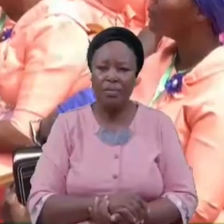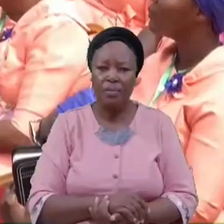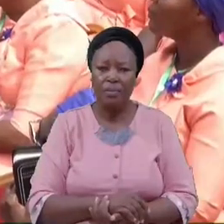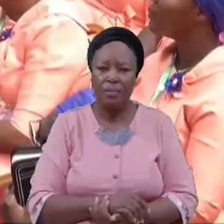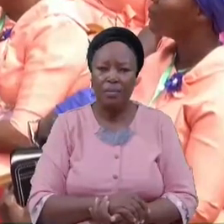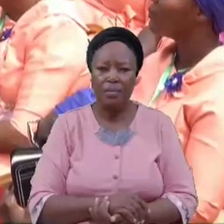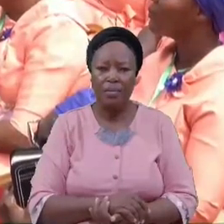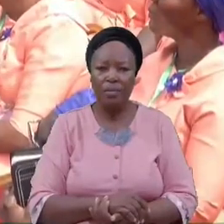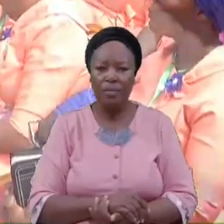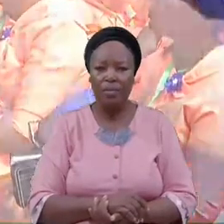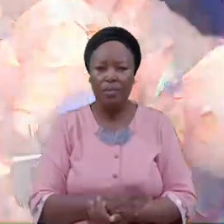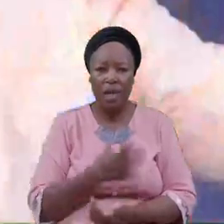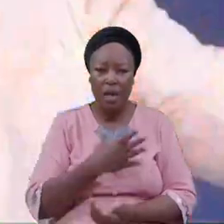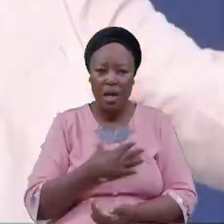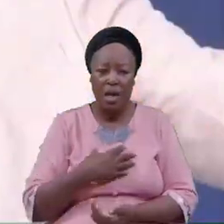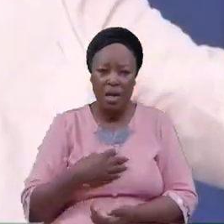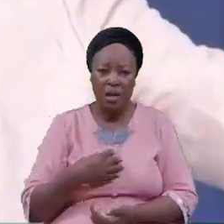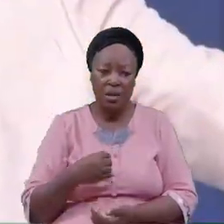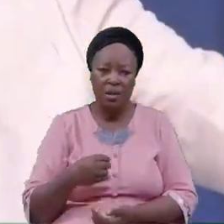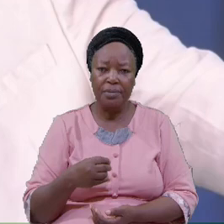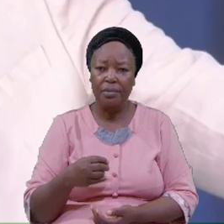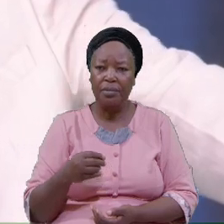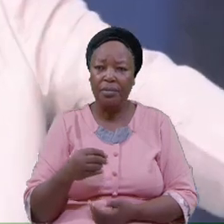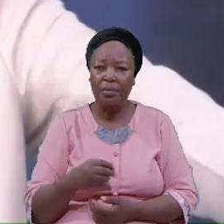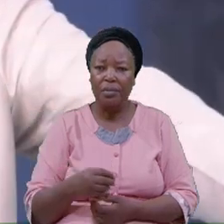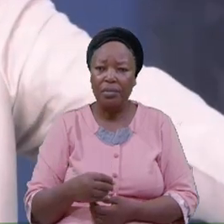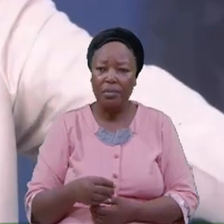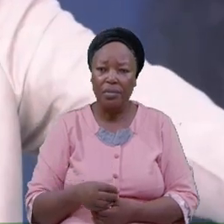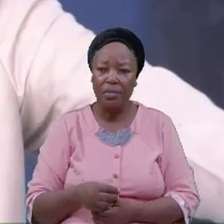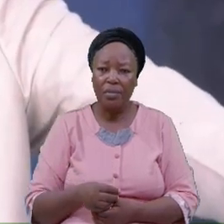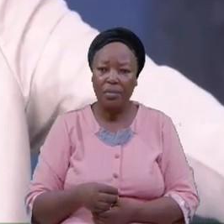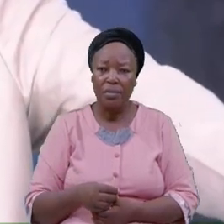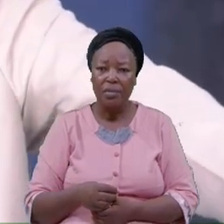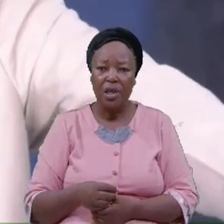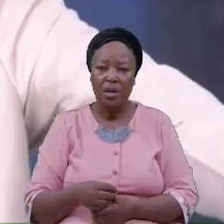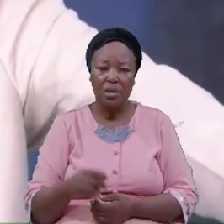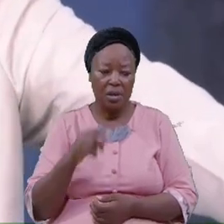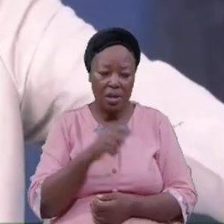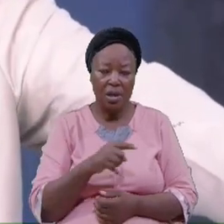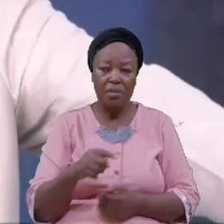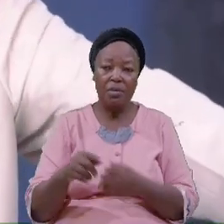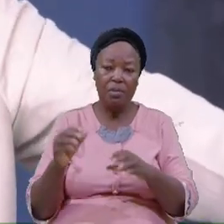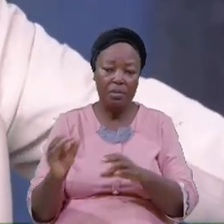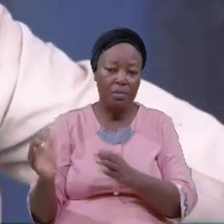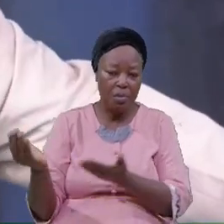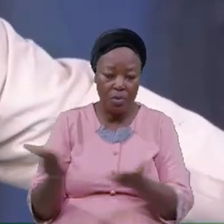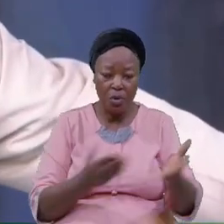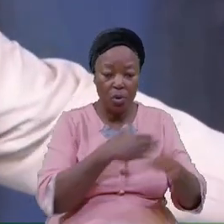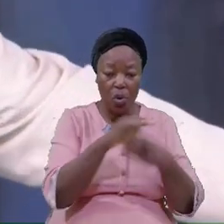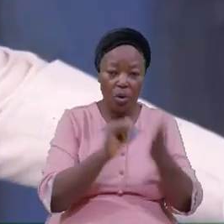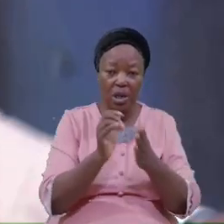And he brought all they took away from Sodom, from Lot,